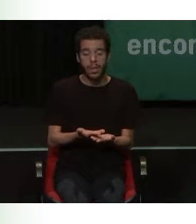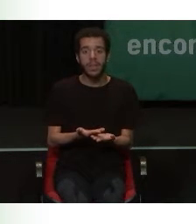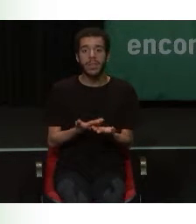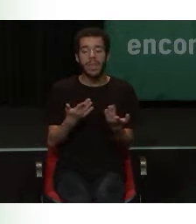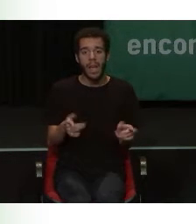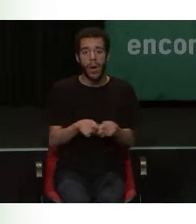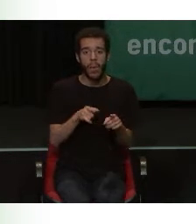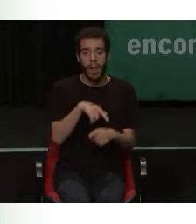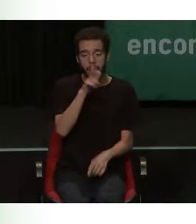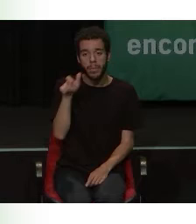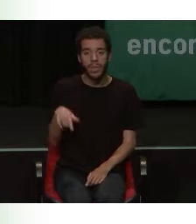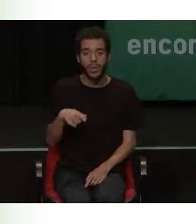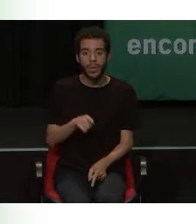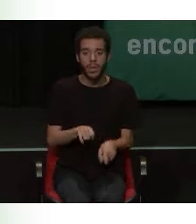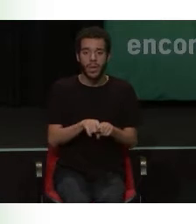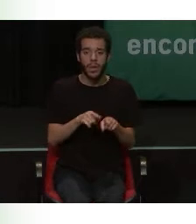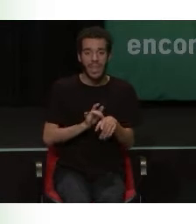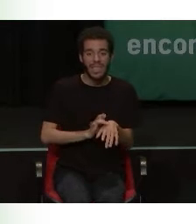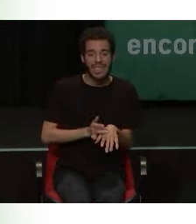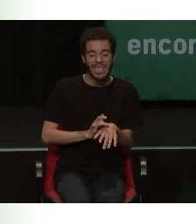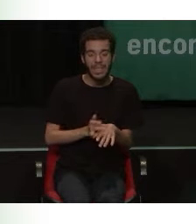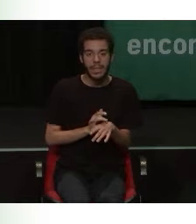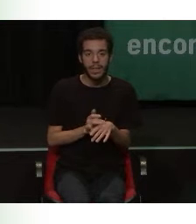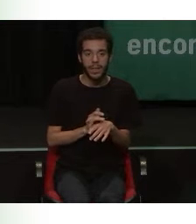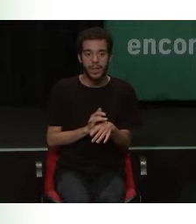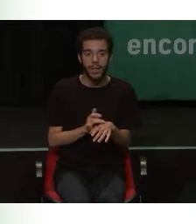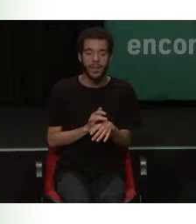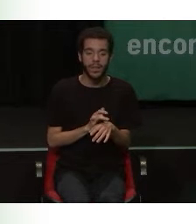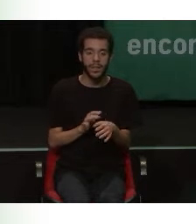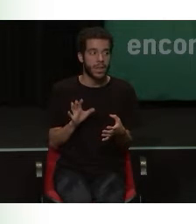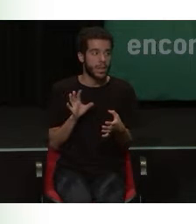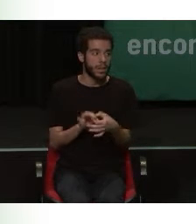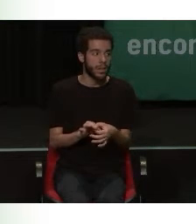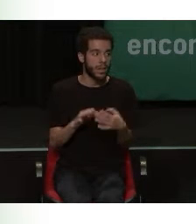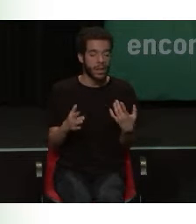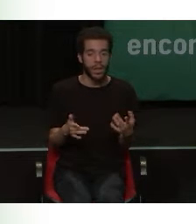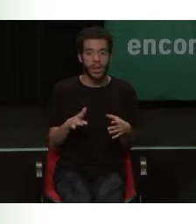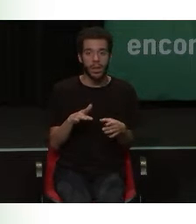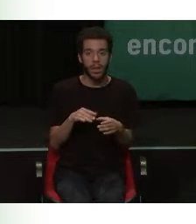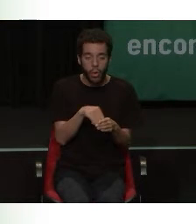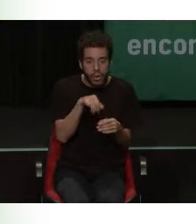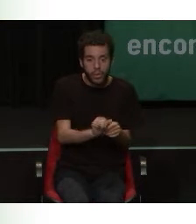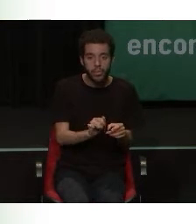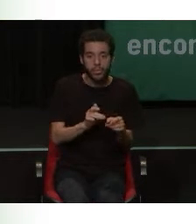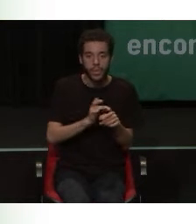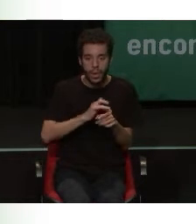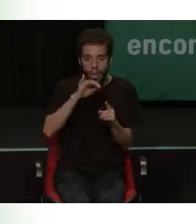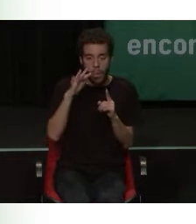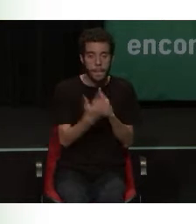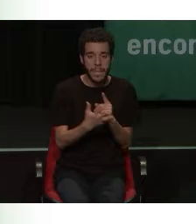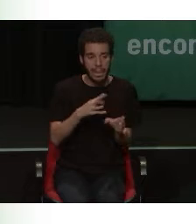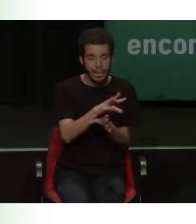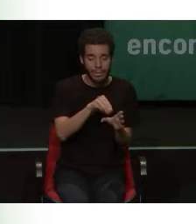more impulsive, they are more sensitive to the conditions of the context, of